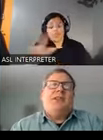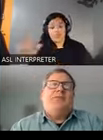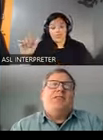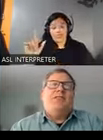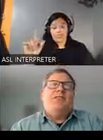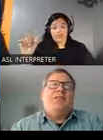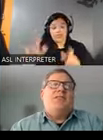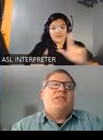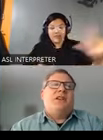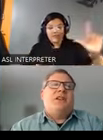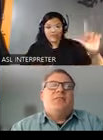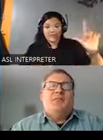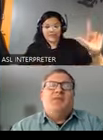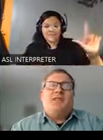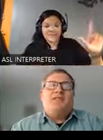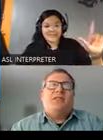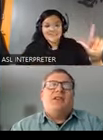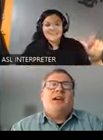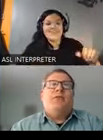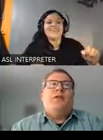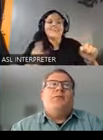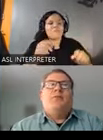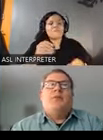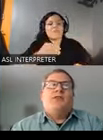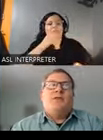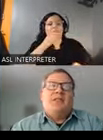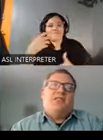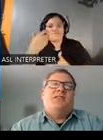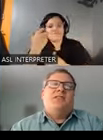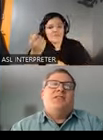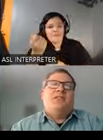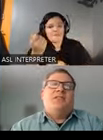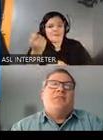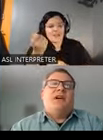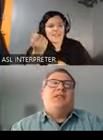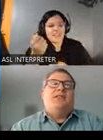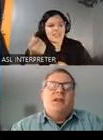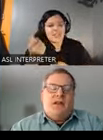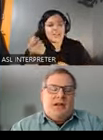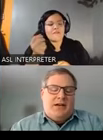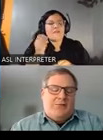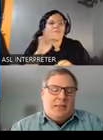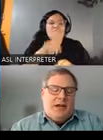historical annual conditions. I believe it's actually our retrodictions using the same modeling